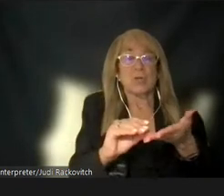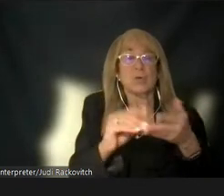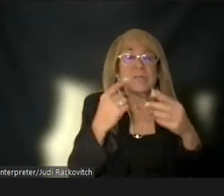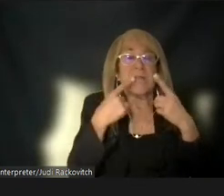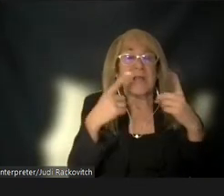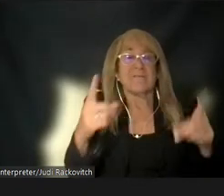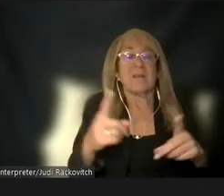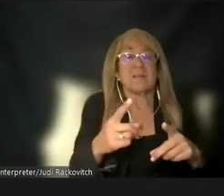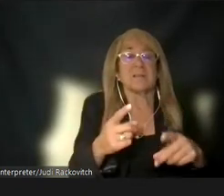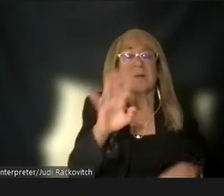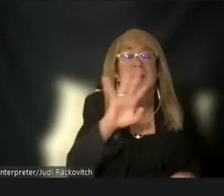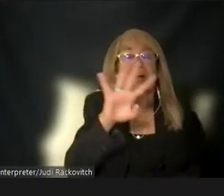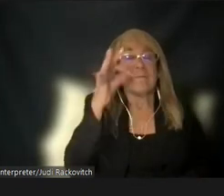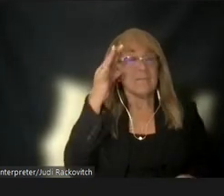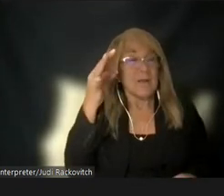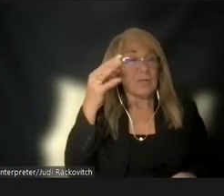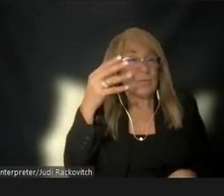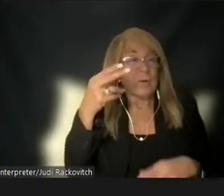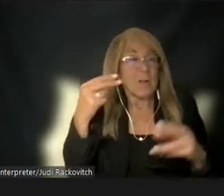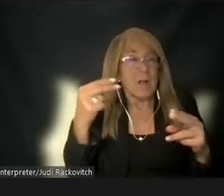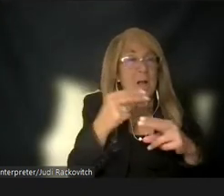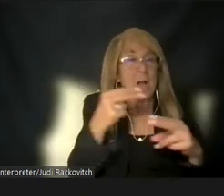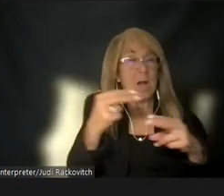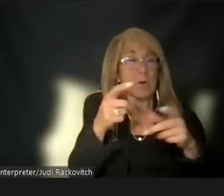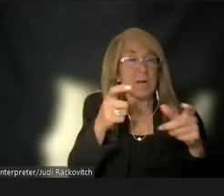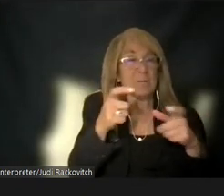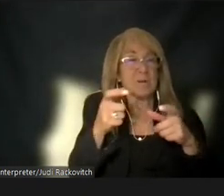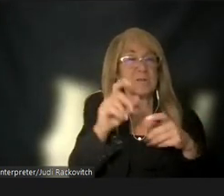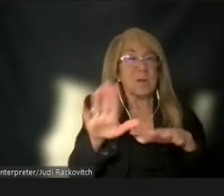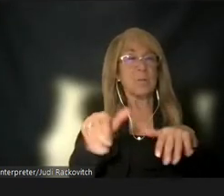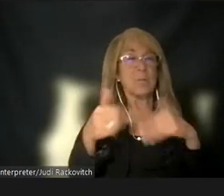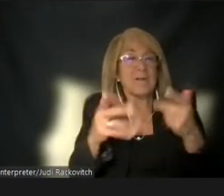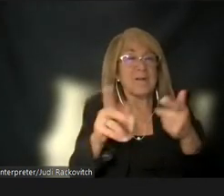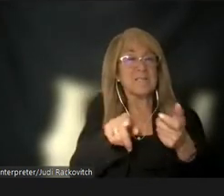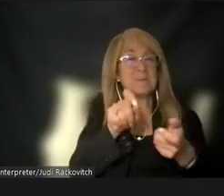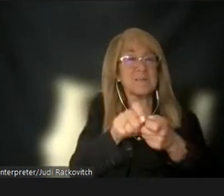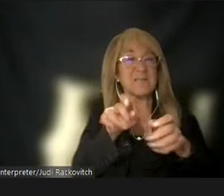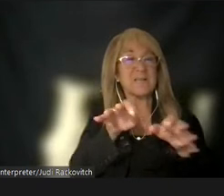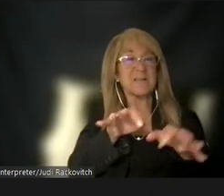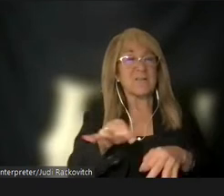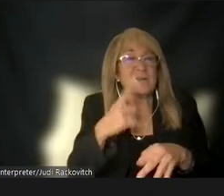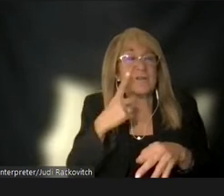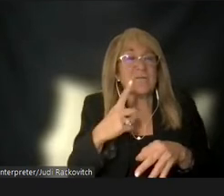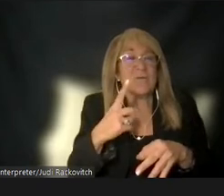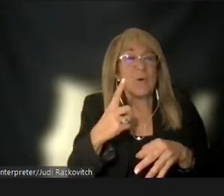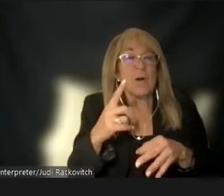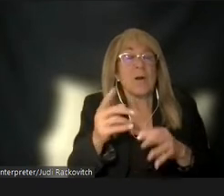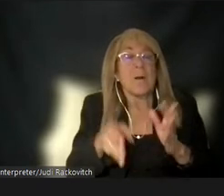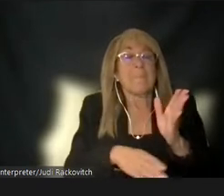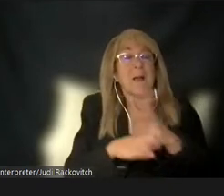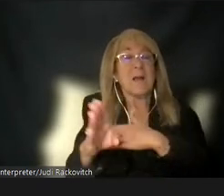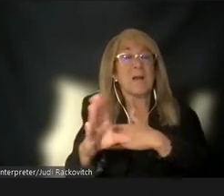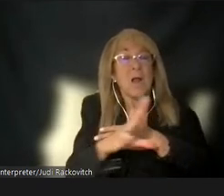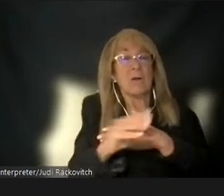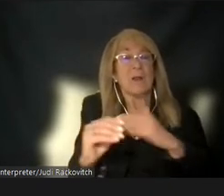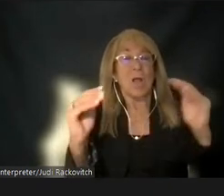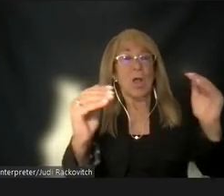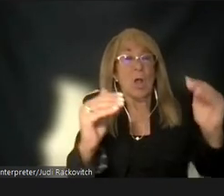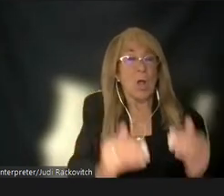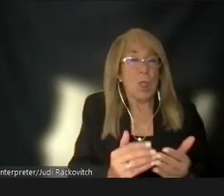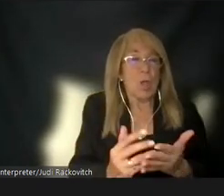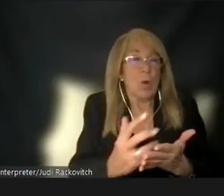Administration environmental justice order provides specific definitions for minority and low-income populations. As you can see here,